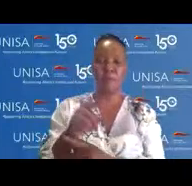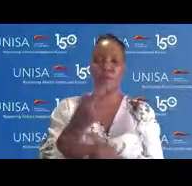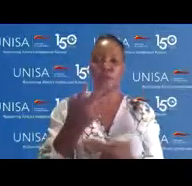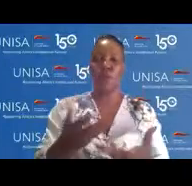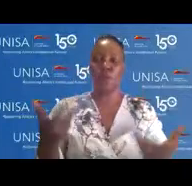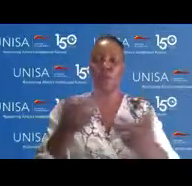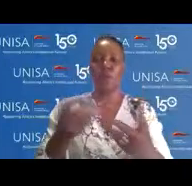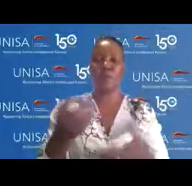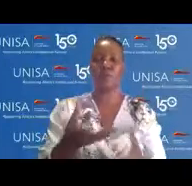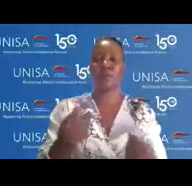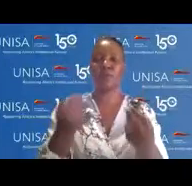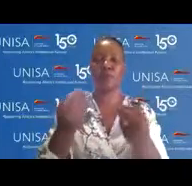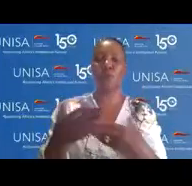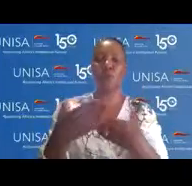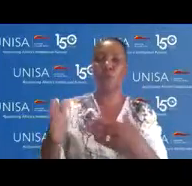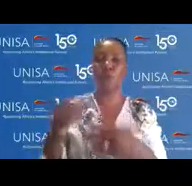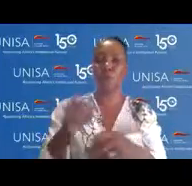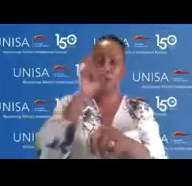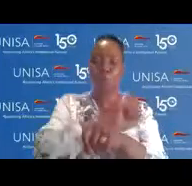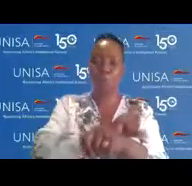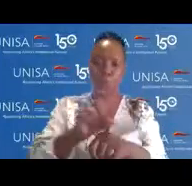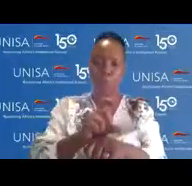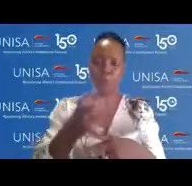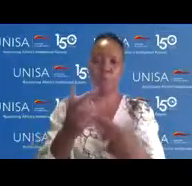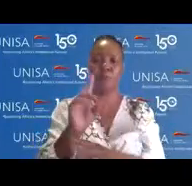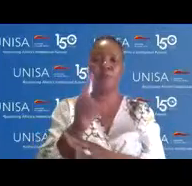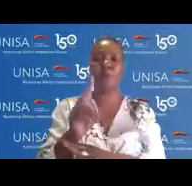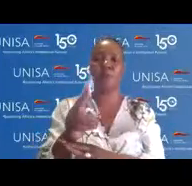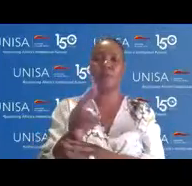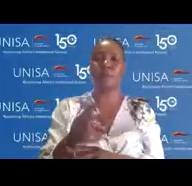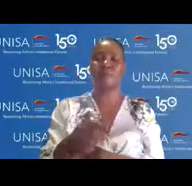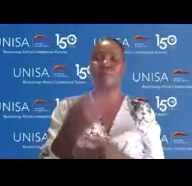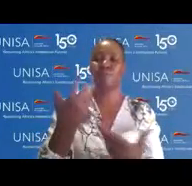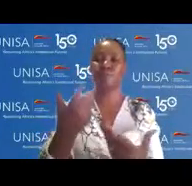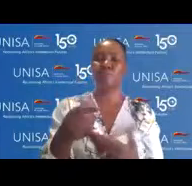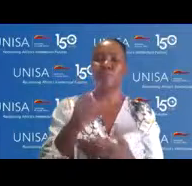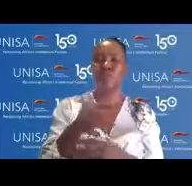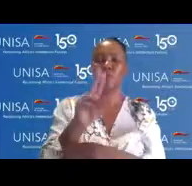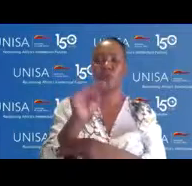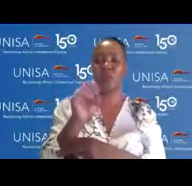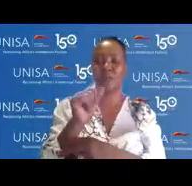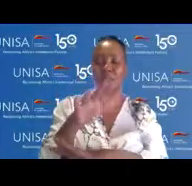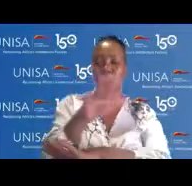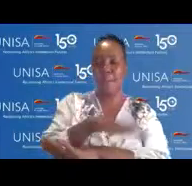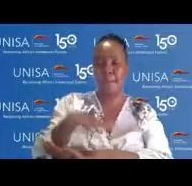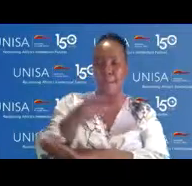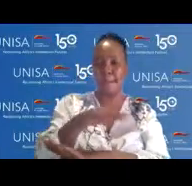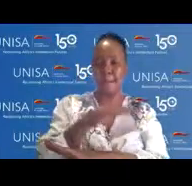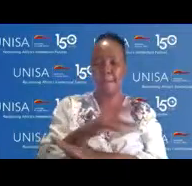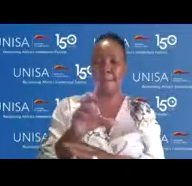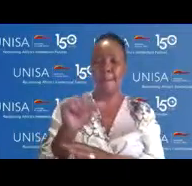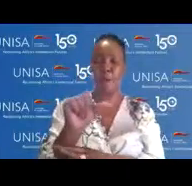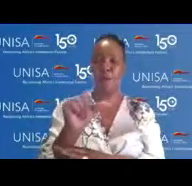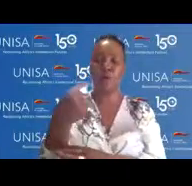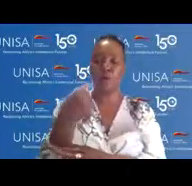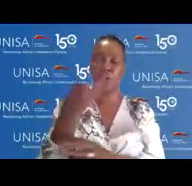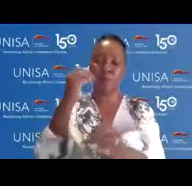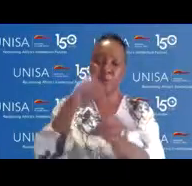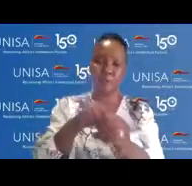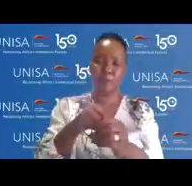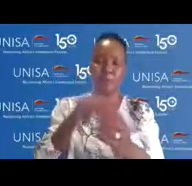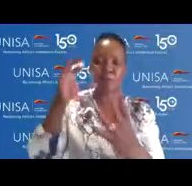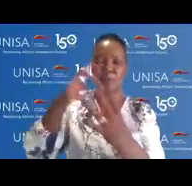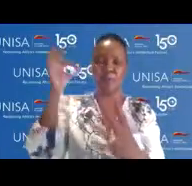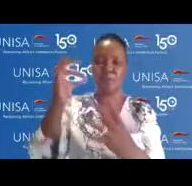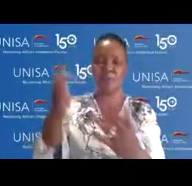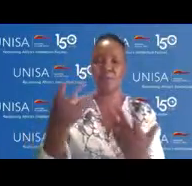courses. And then also this is a UNISA platform, so you can log in and you select actually that you